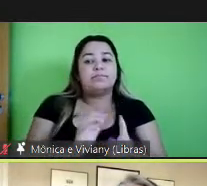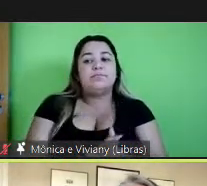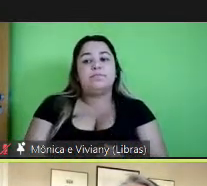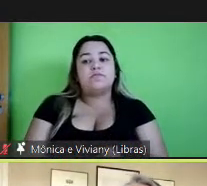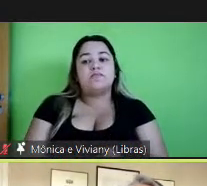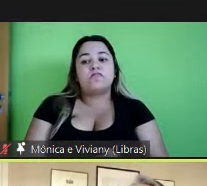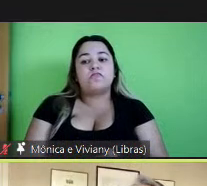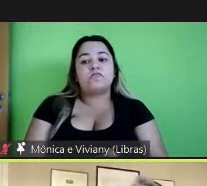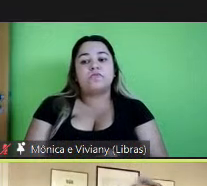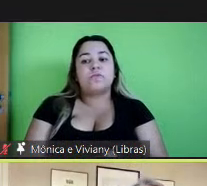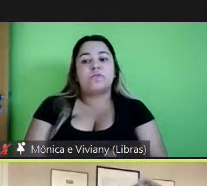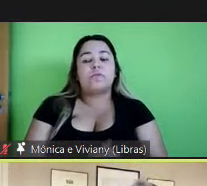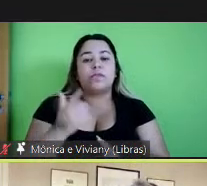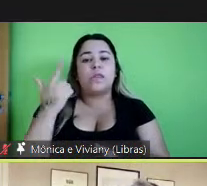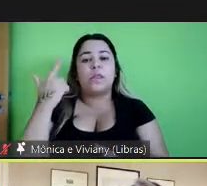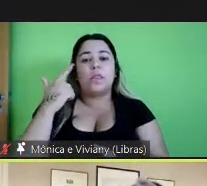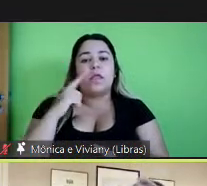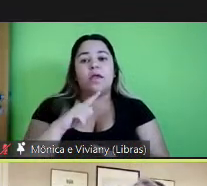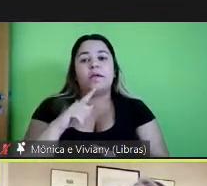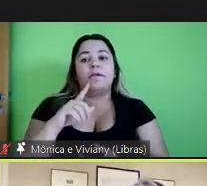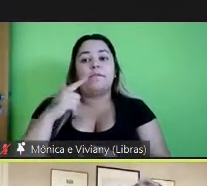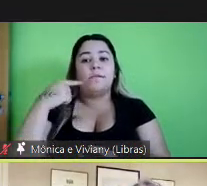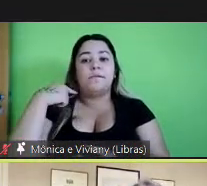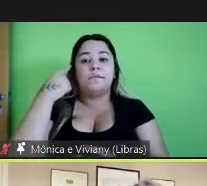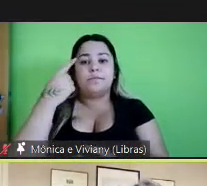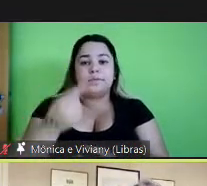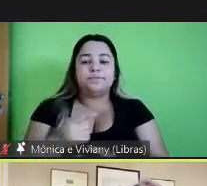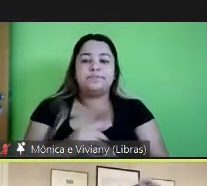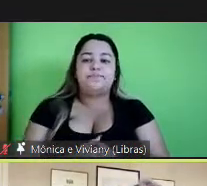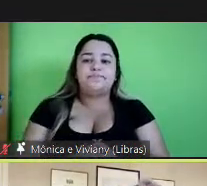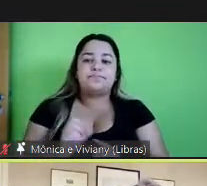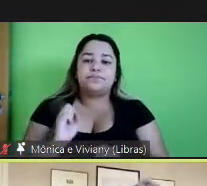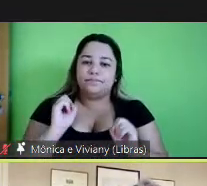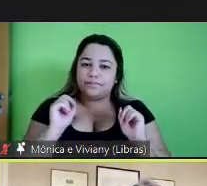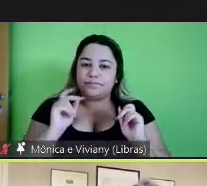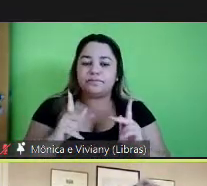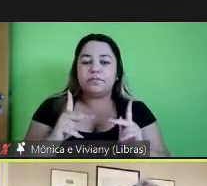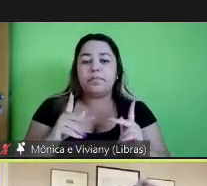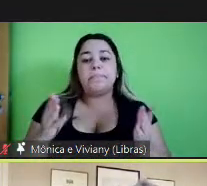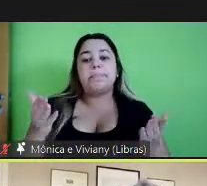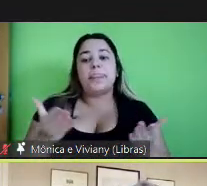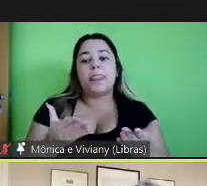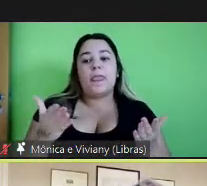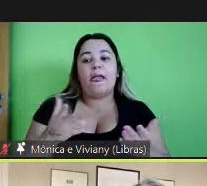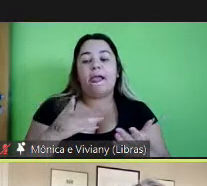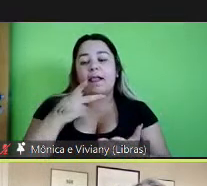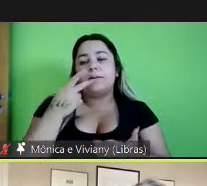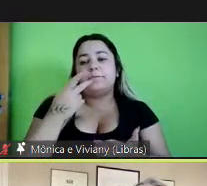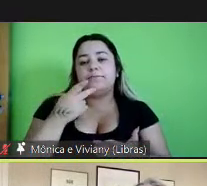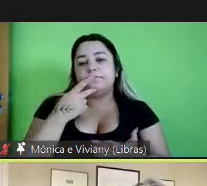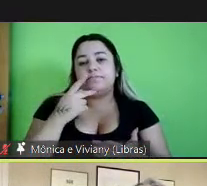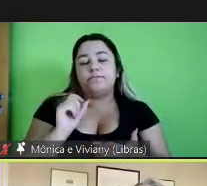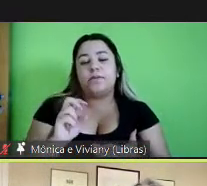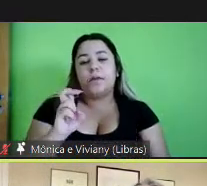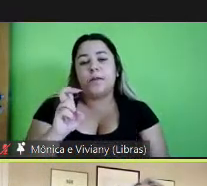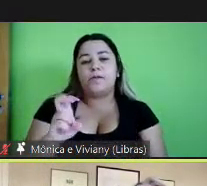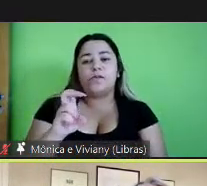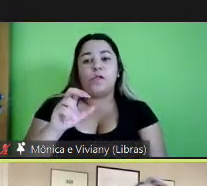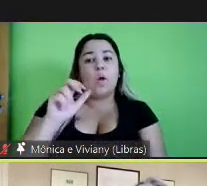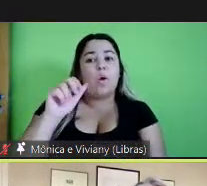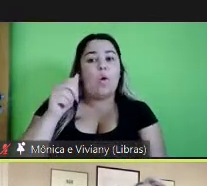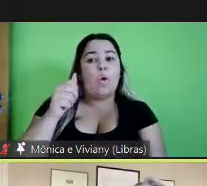button here. There we go. However, today I'm going to be talking to you about the 5 A's of obesity management, a tool launched